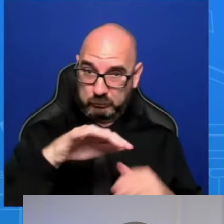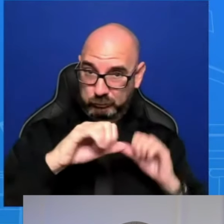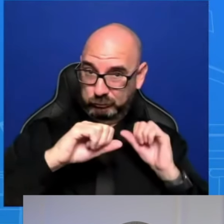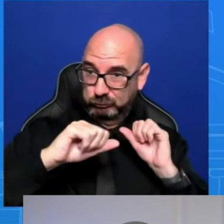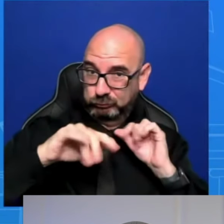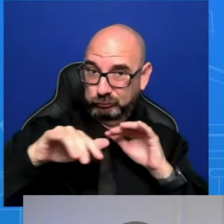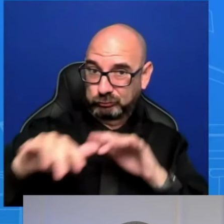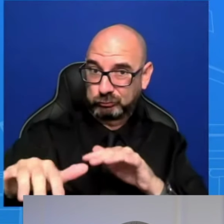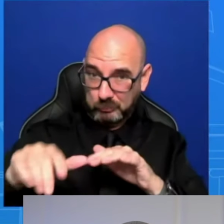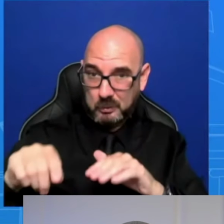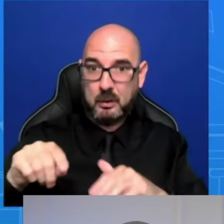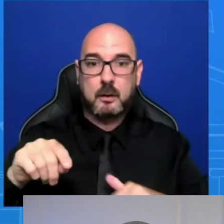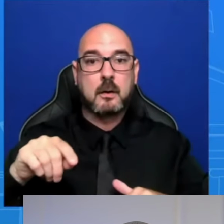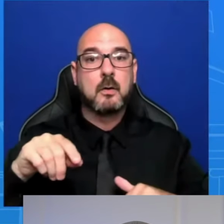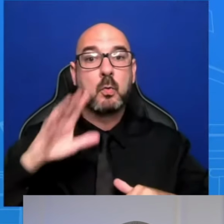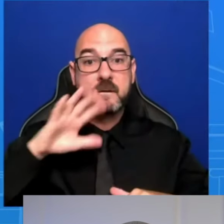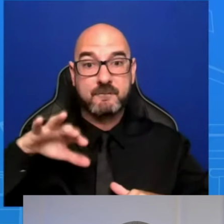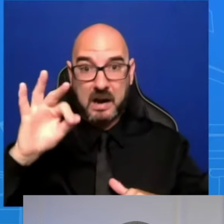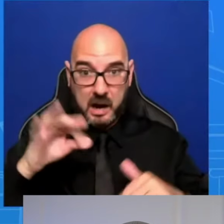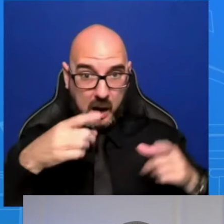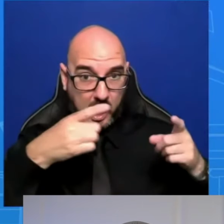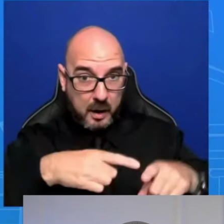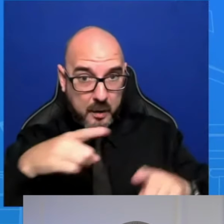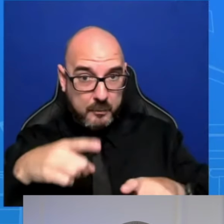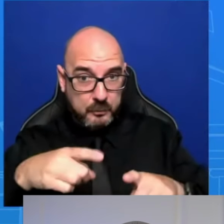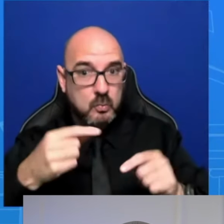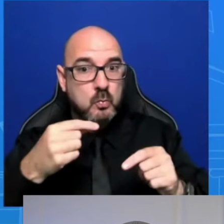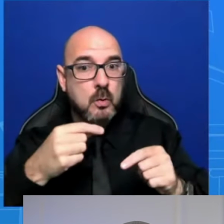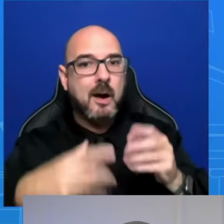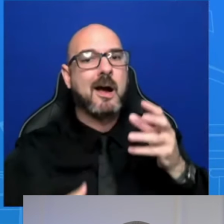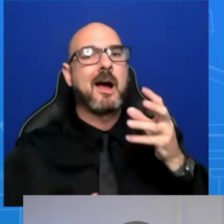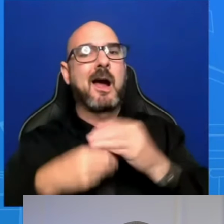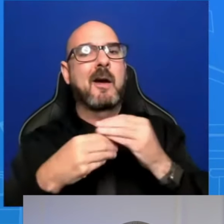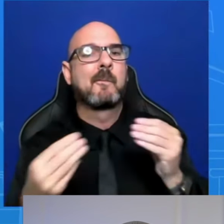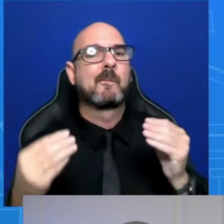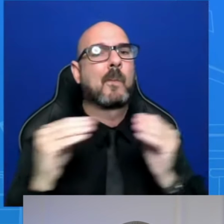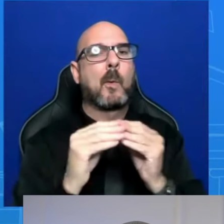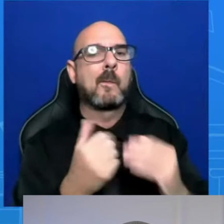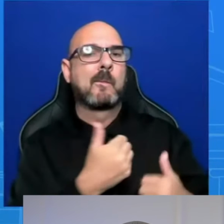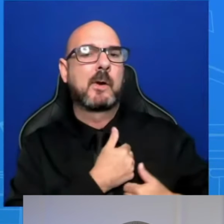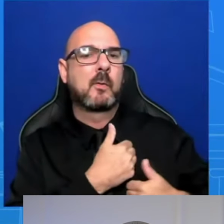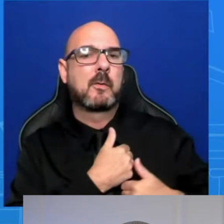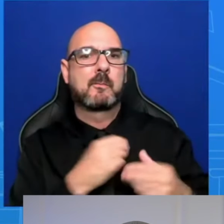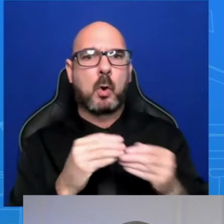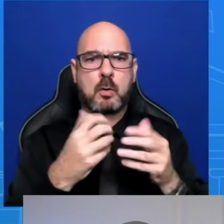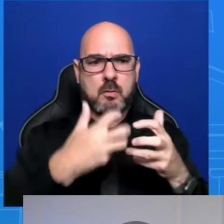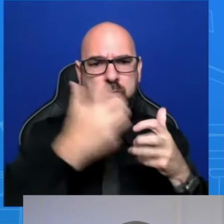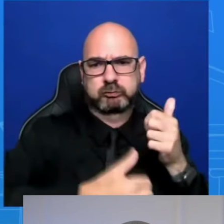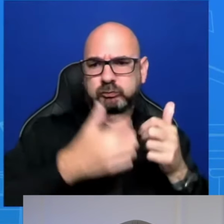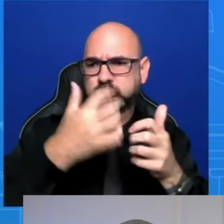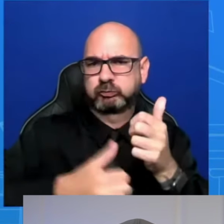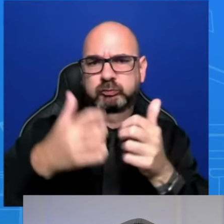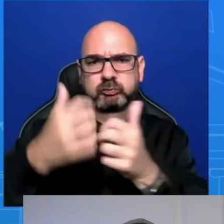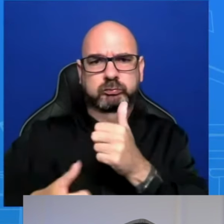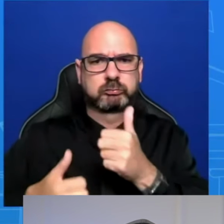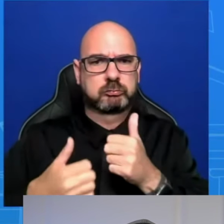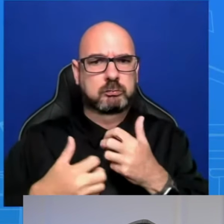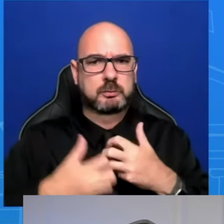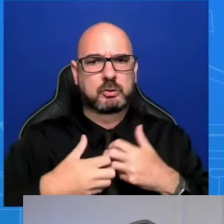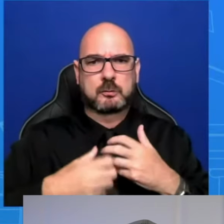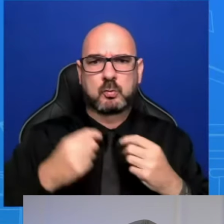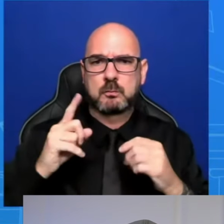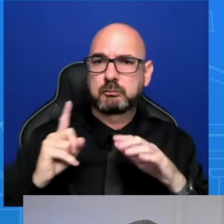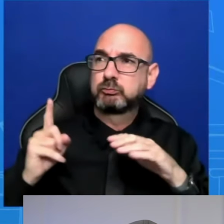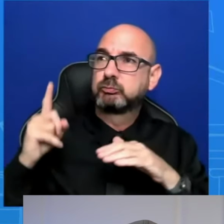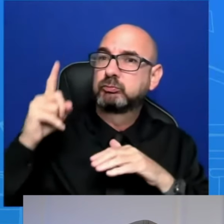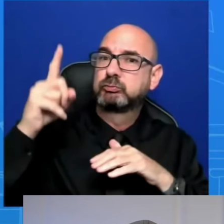military resources to the region. More destroyers that were capable of shooting down ballistic missiles, a fighter squadron that was able to shoot down drones.